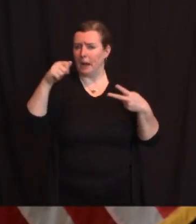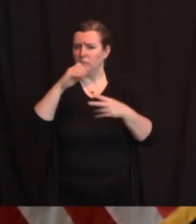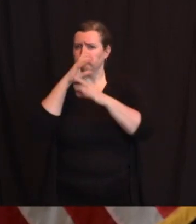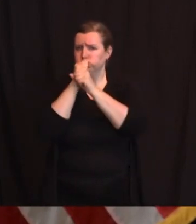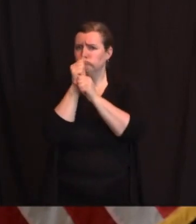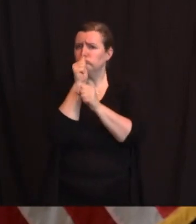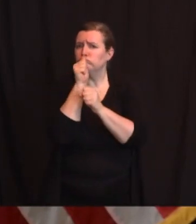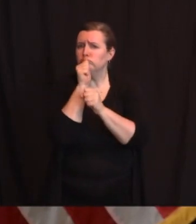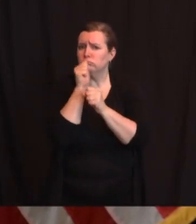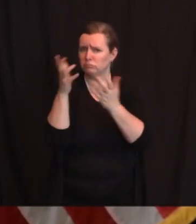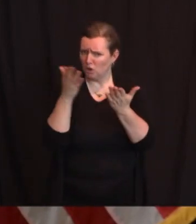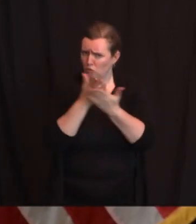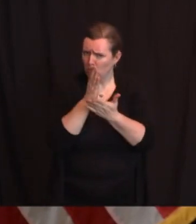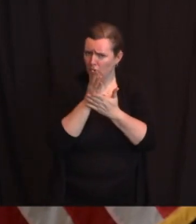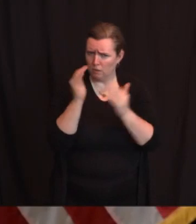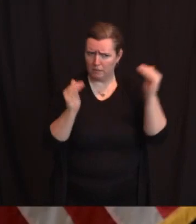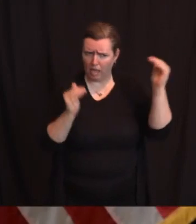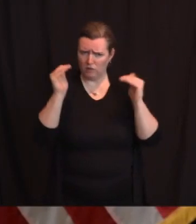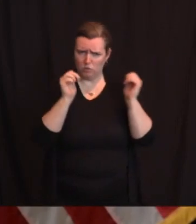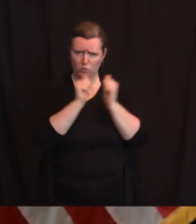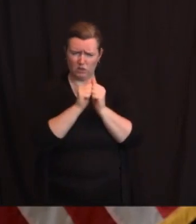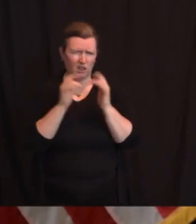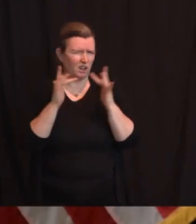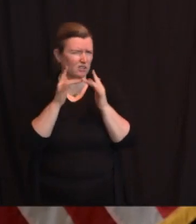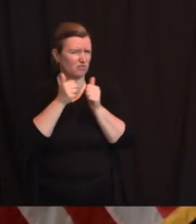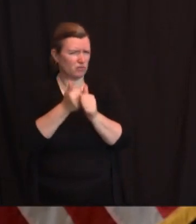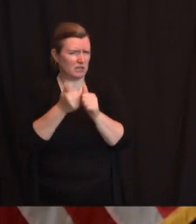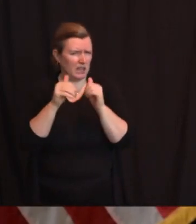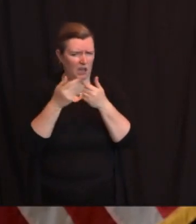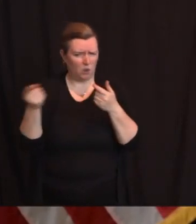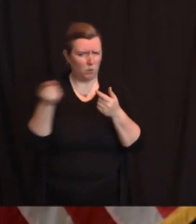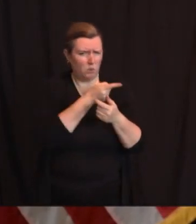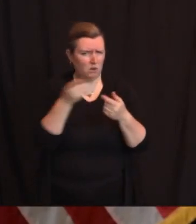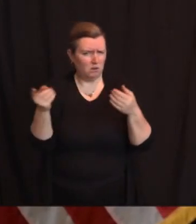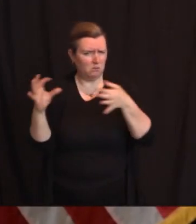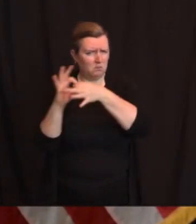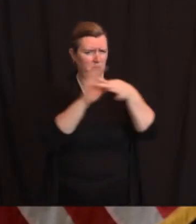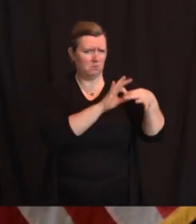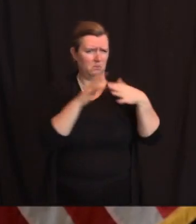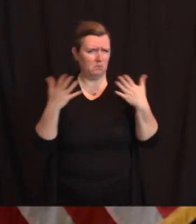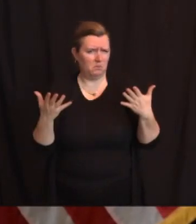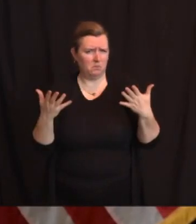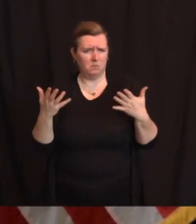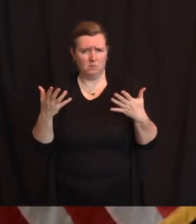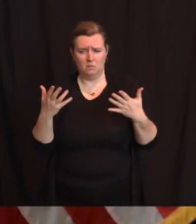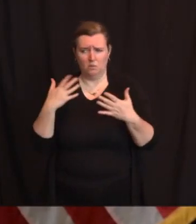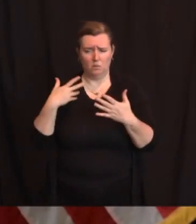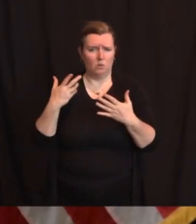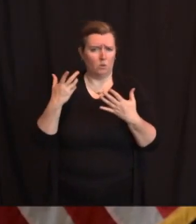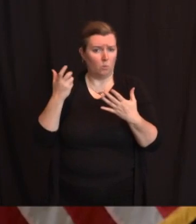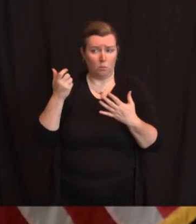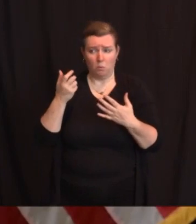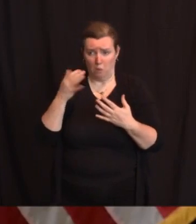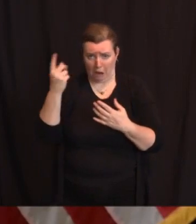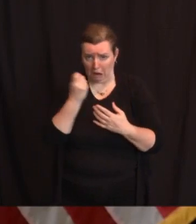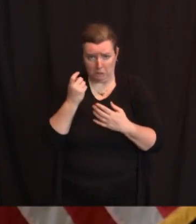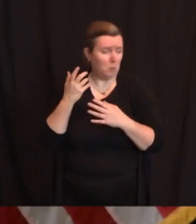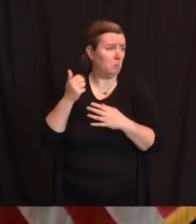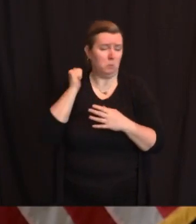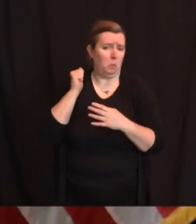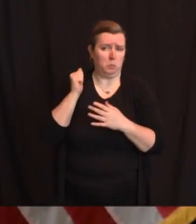rights? Let's say you run into someone who isn't cooperative. How would you handle that situation? And